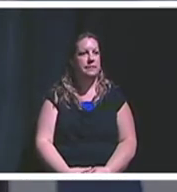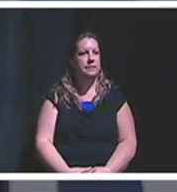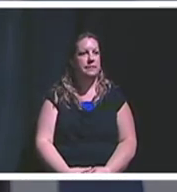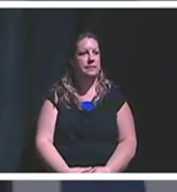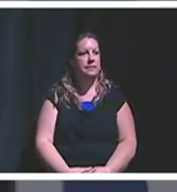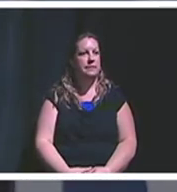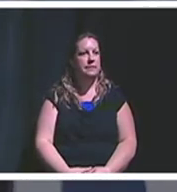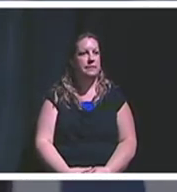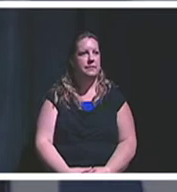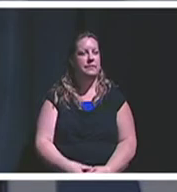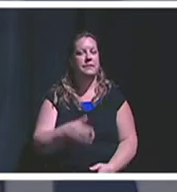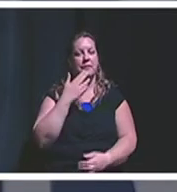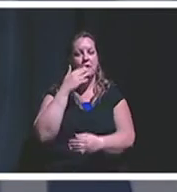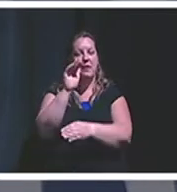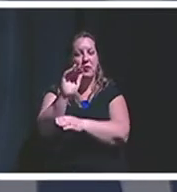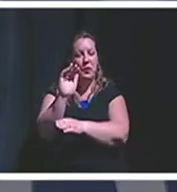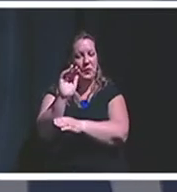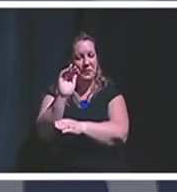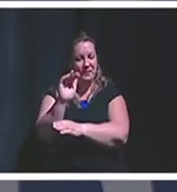Good afternoon,